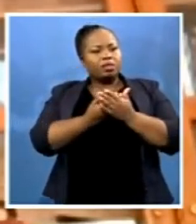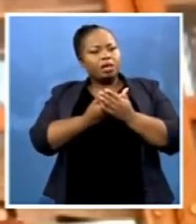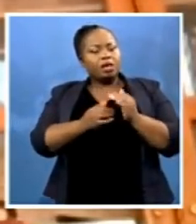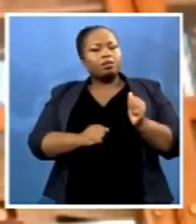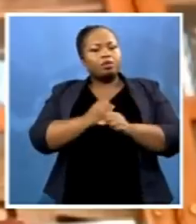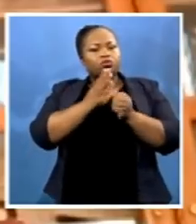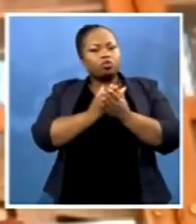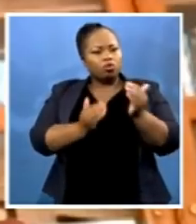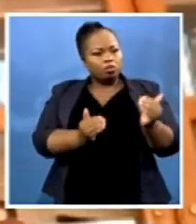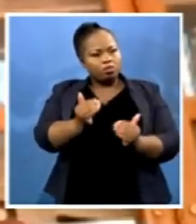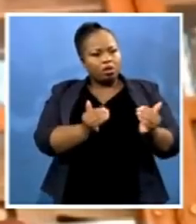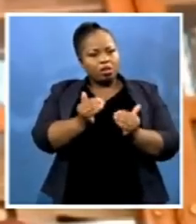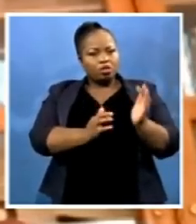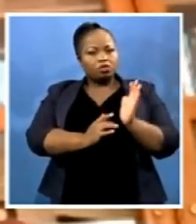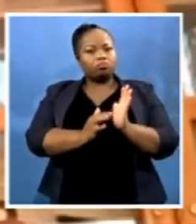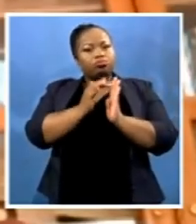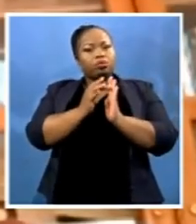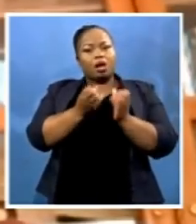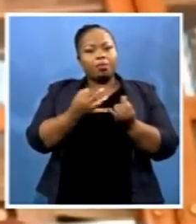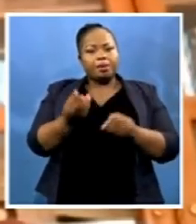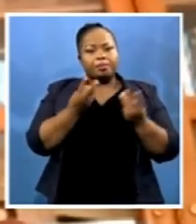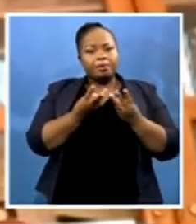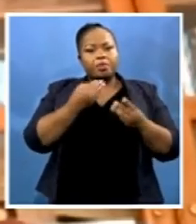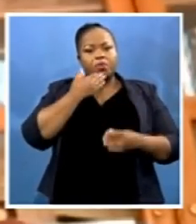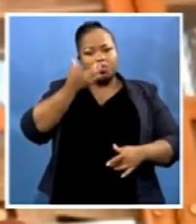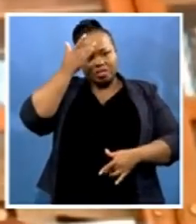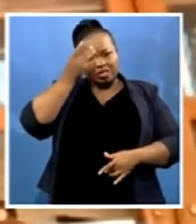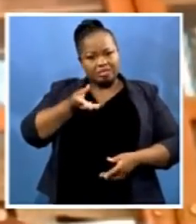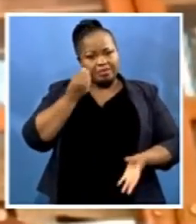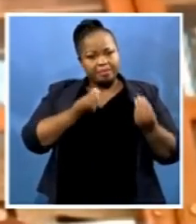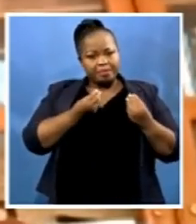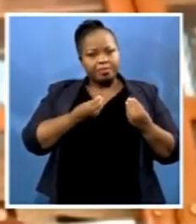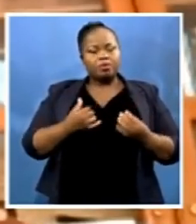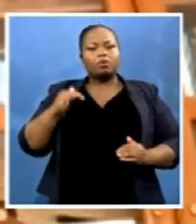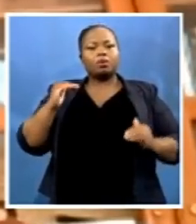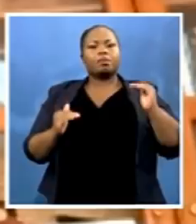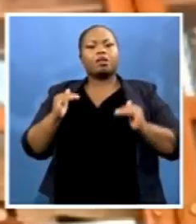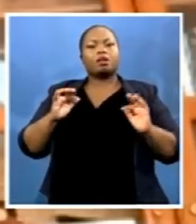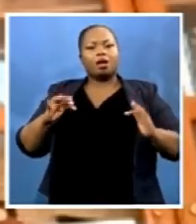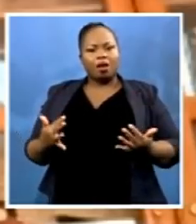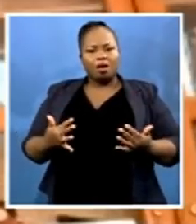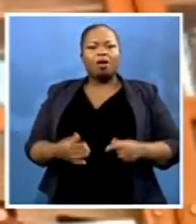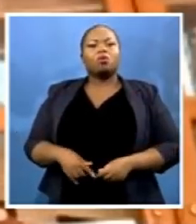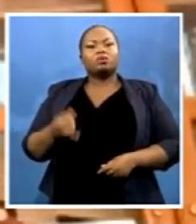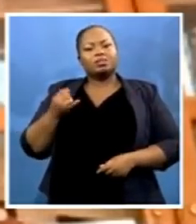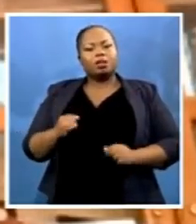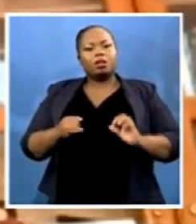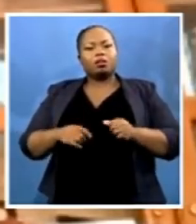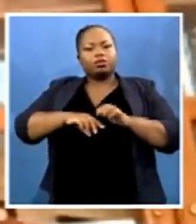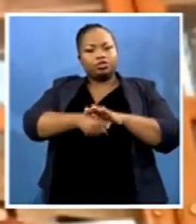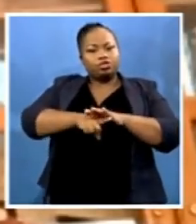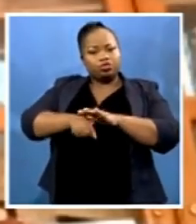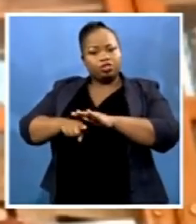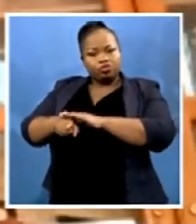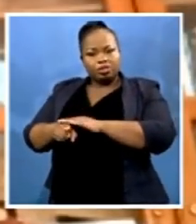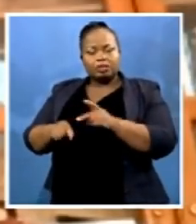numbers of infected people. So the balance is going to be on a case by case, district by district, area by area, and therefore we're